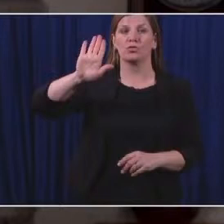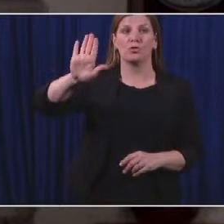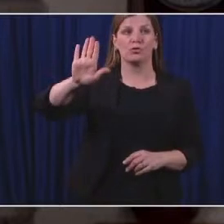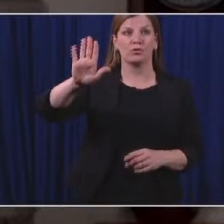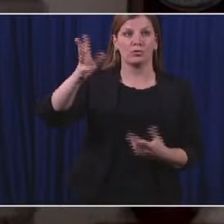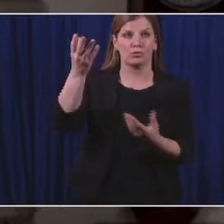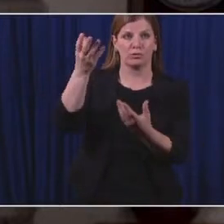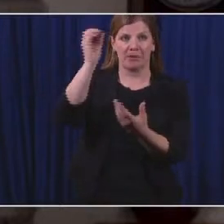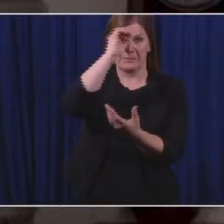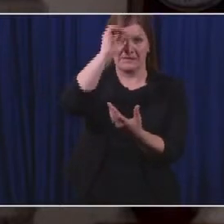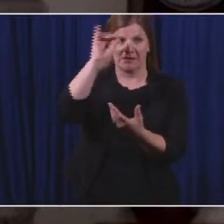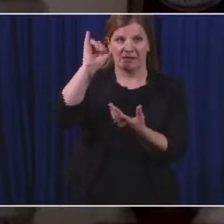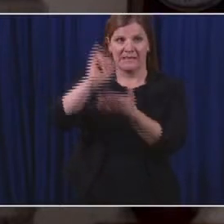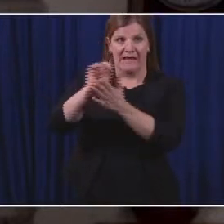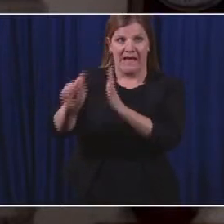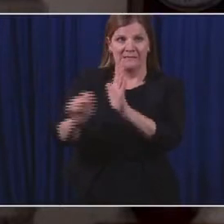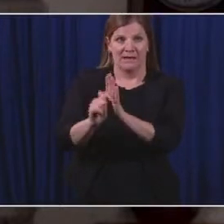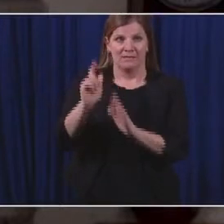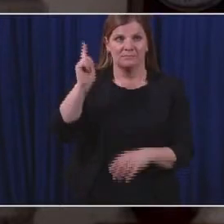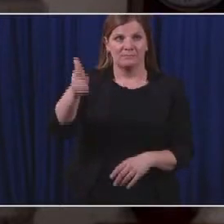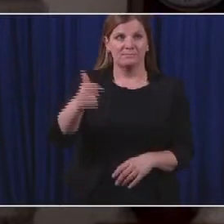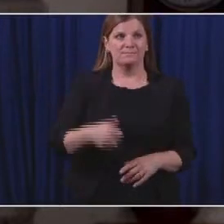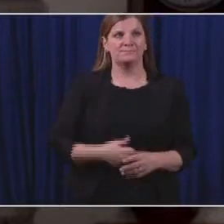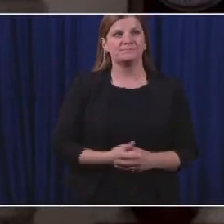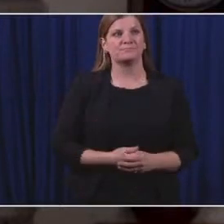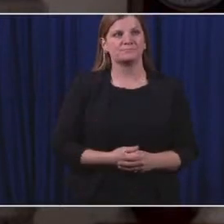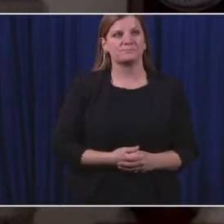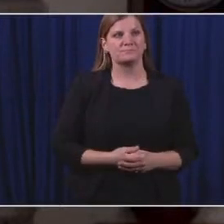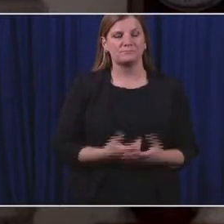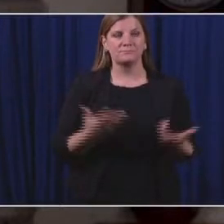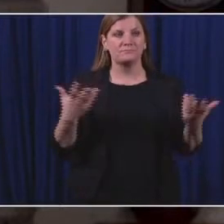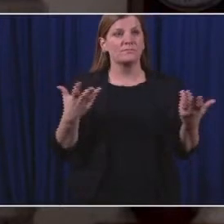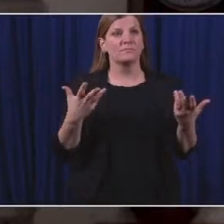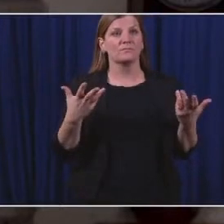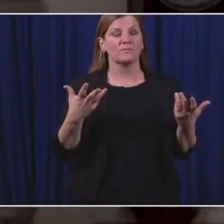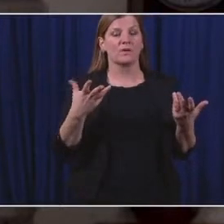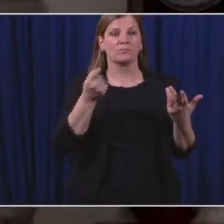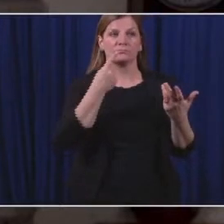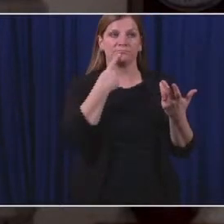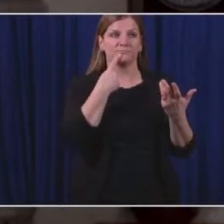wait. What I would simply say is, it's been uniform.